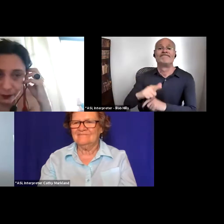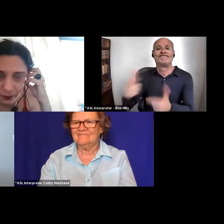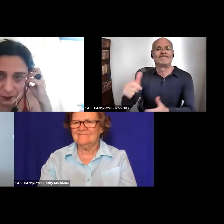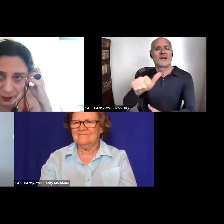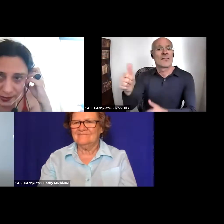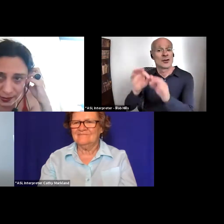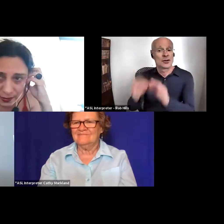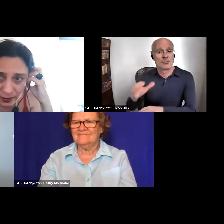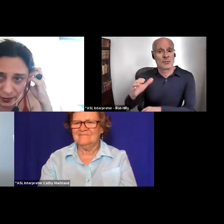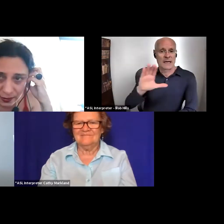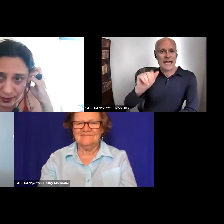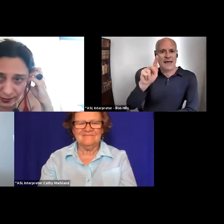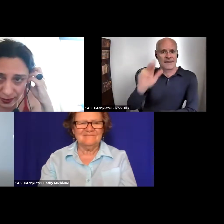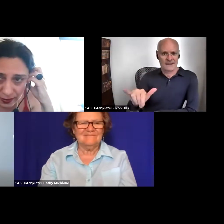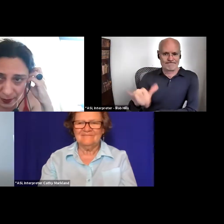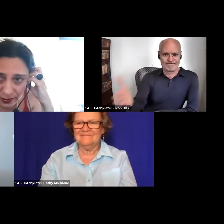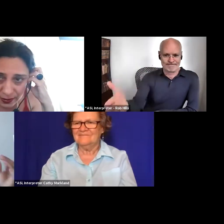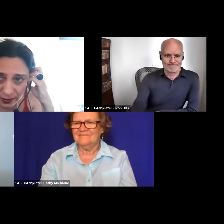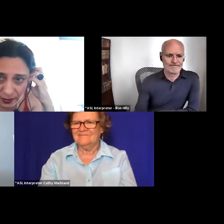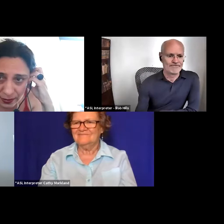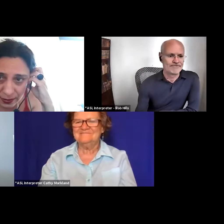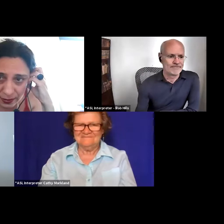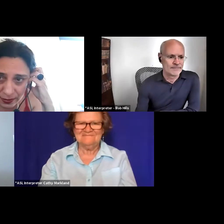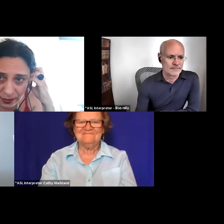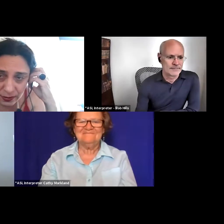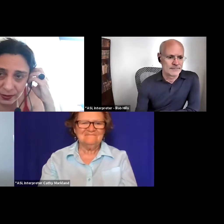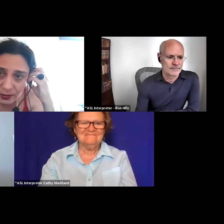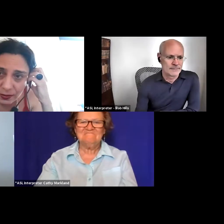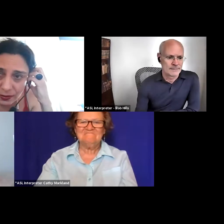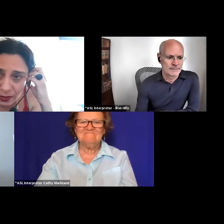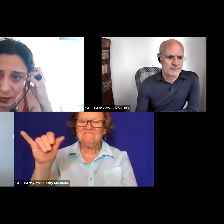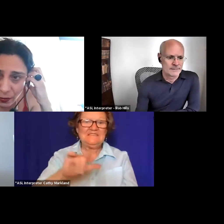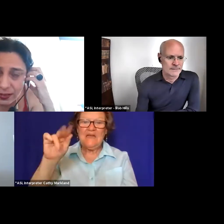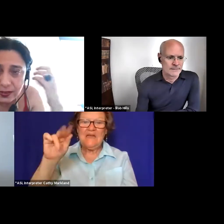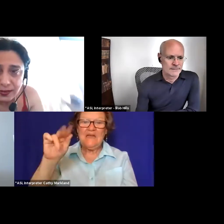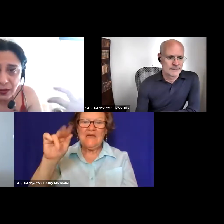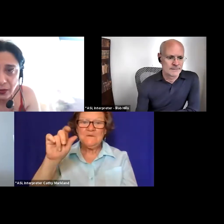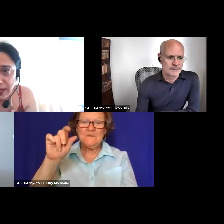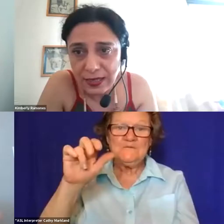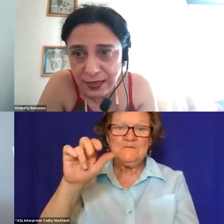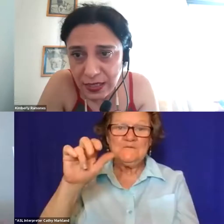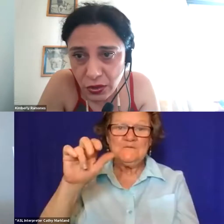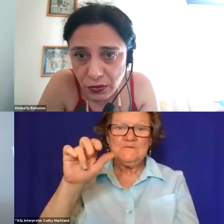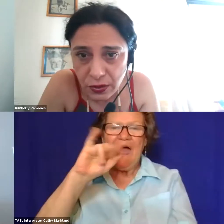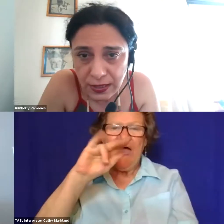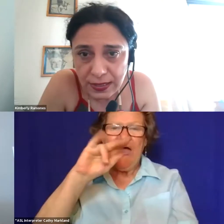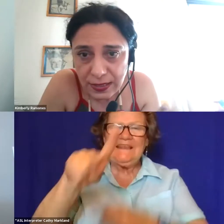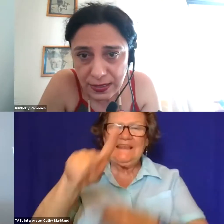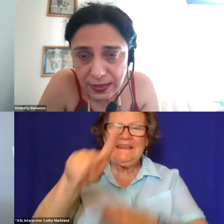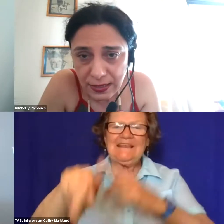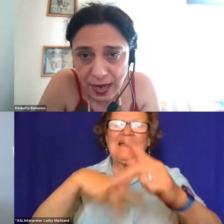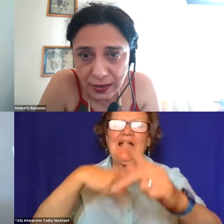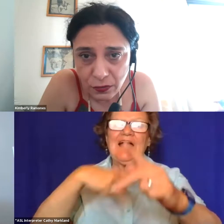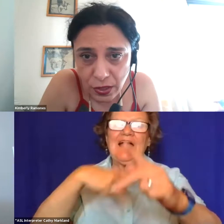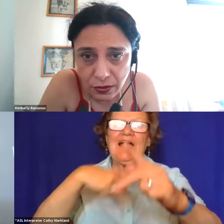Yeah, exactly. Like Lauren said. So if you remember the slide when it had the types of meetings, it did say when requested. So as Lauren mentioned,